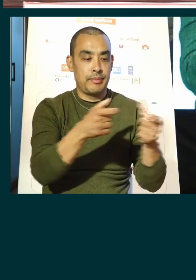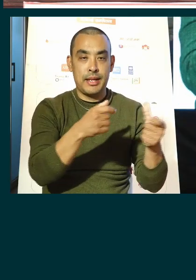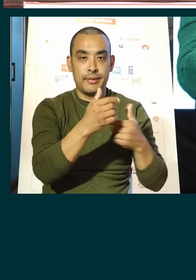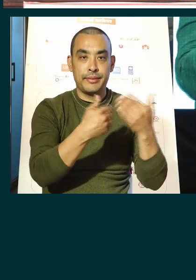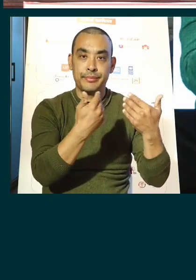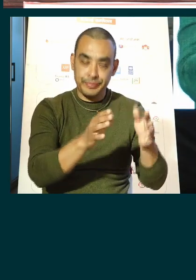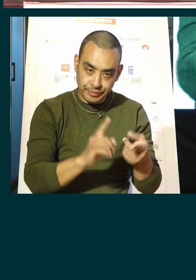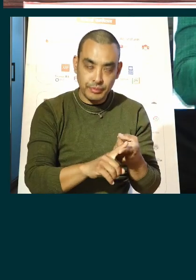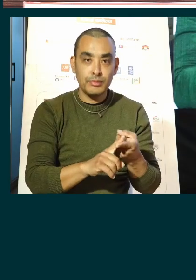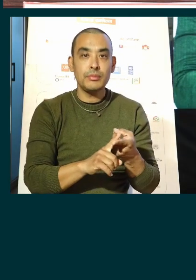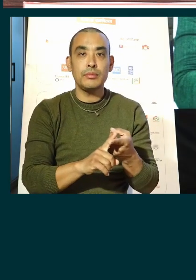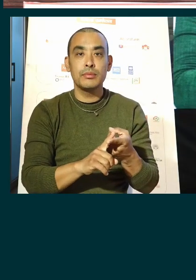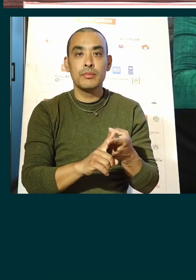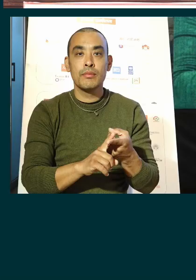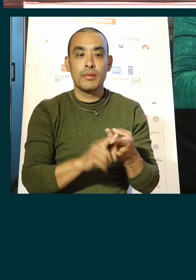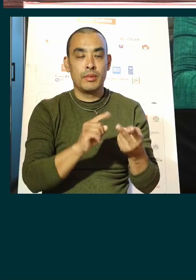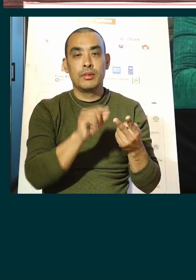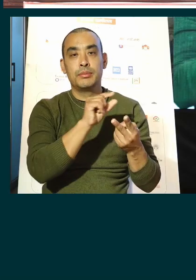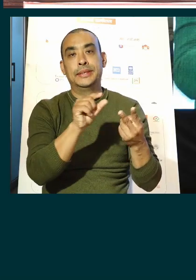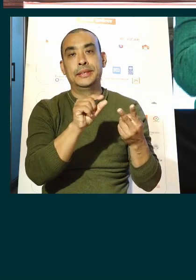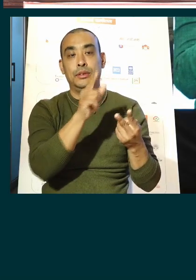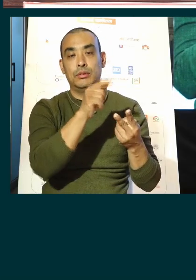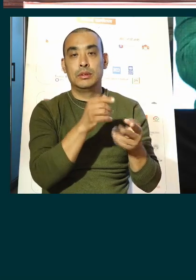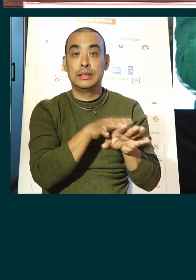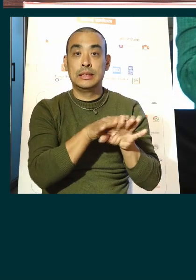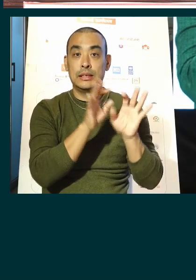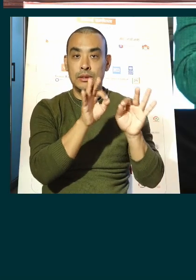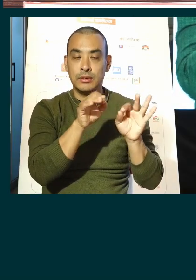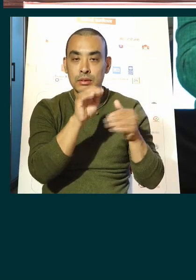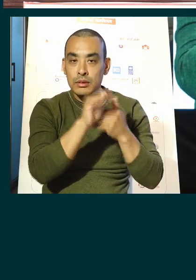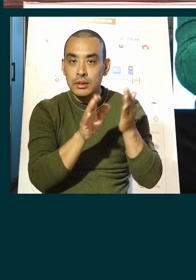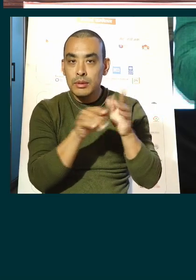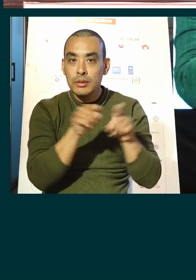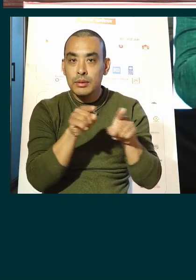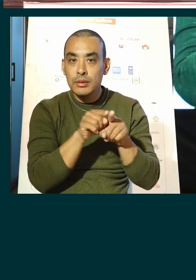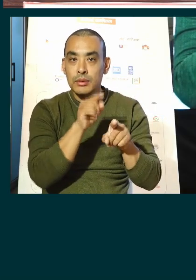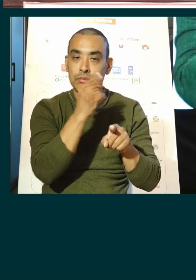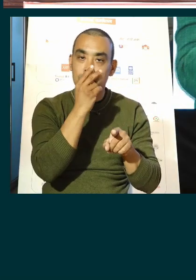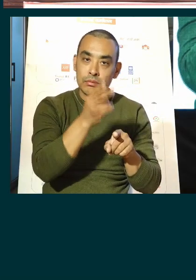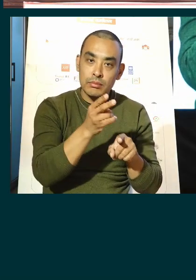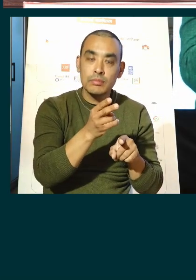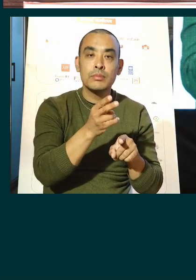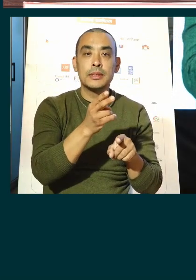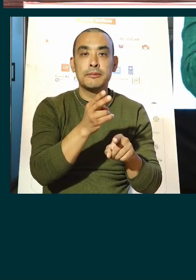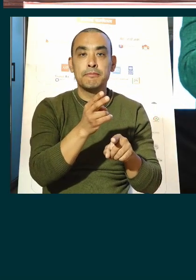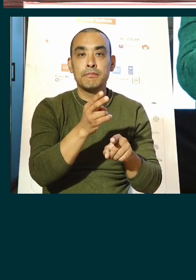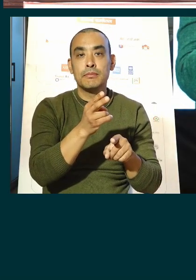and that's very interesting because this dispenser is just in front of my hostel, and I saw